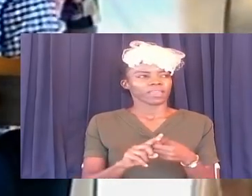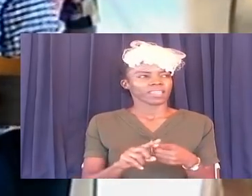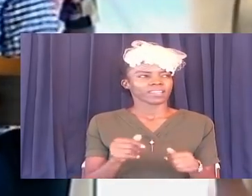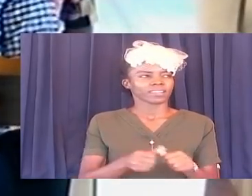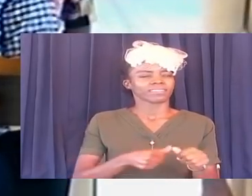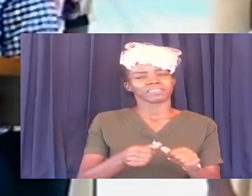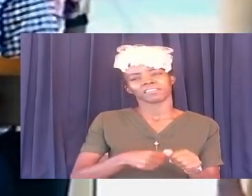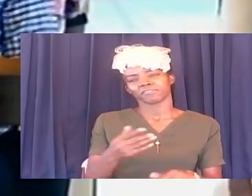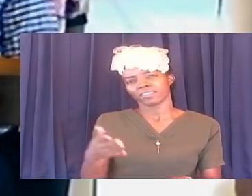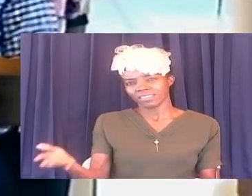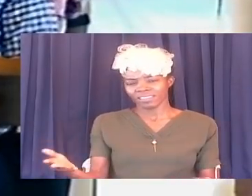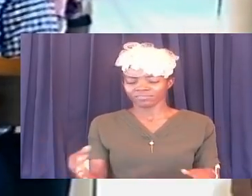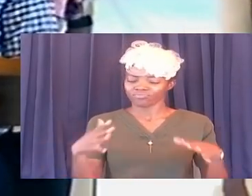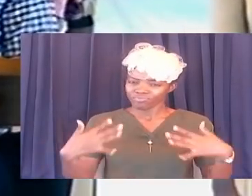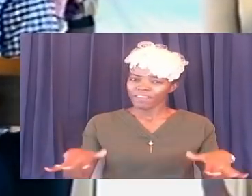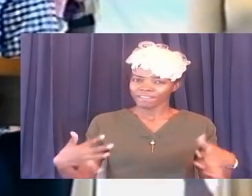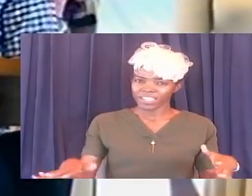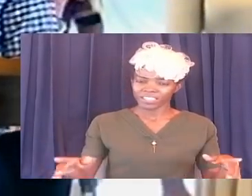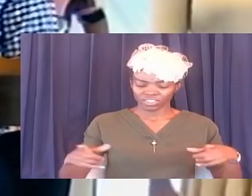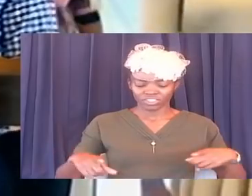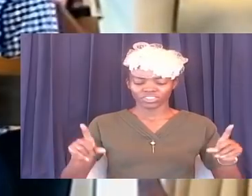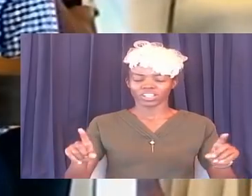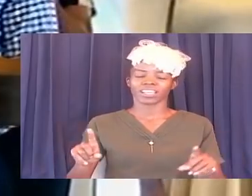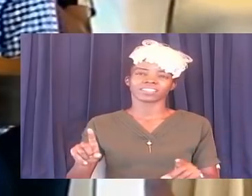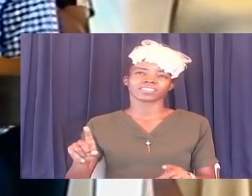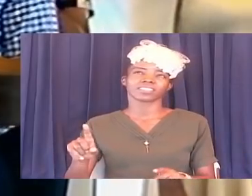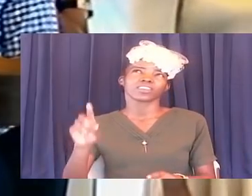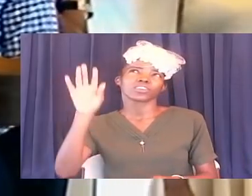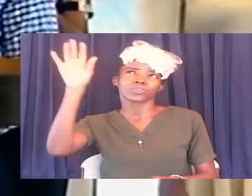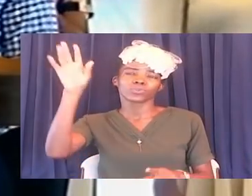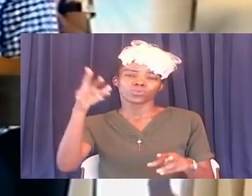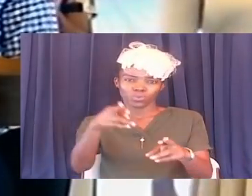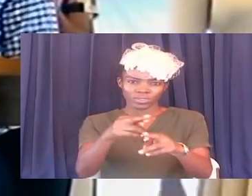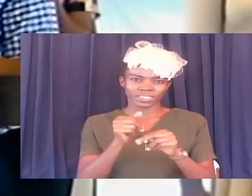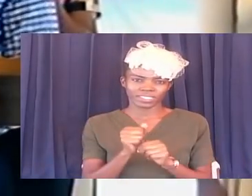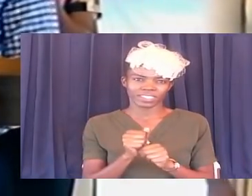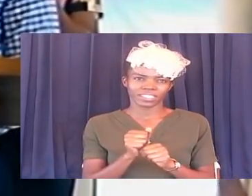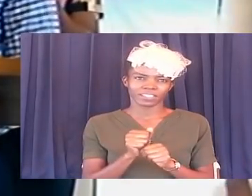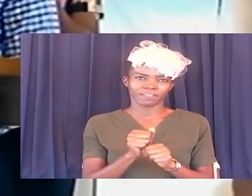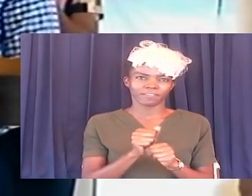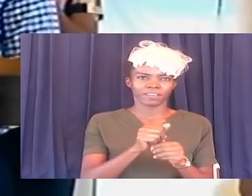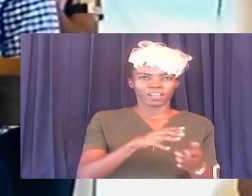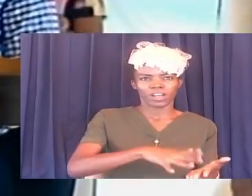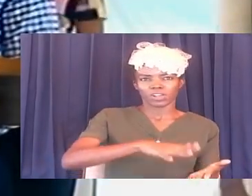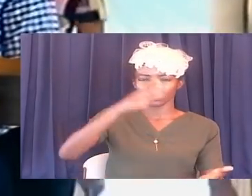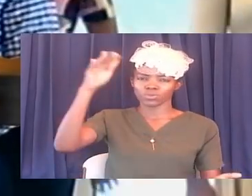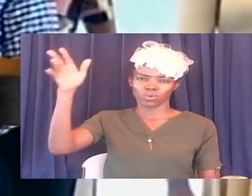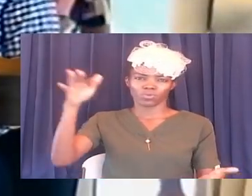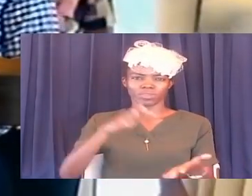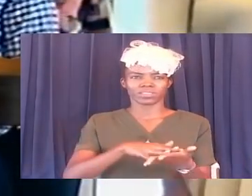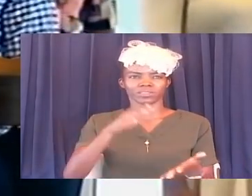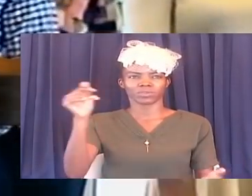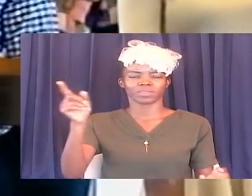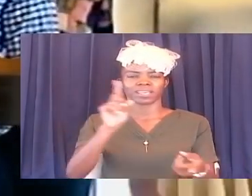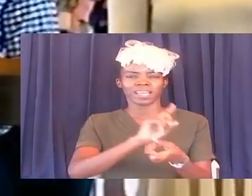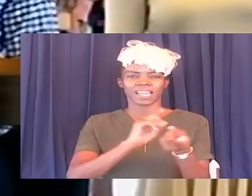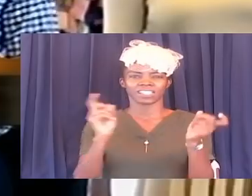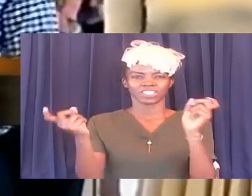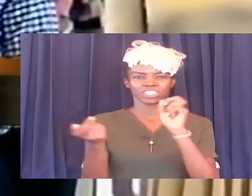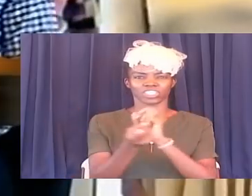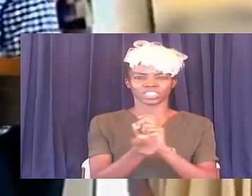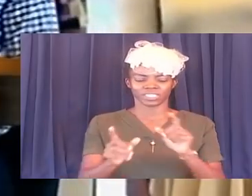you will receive the glory, and that you will change life for your name's sake and for your glory. In